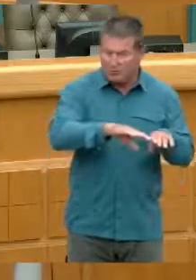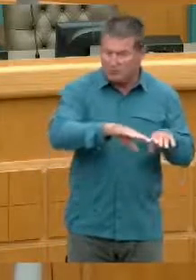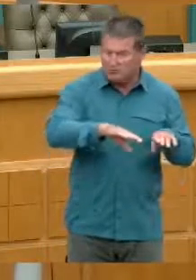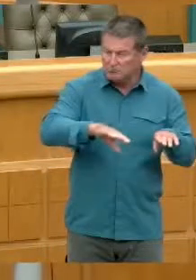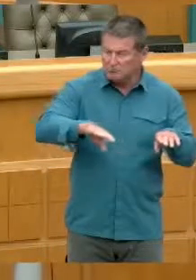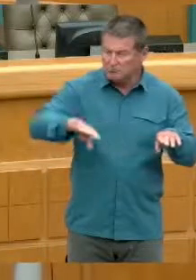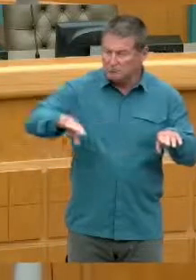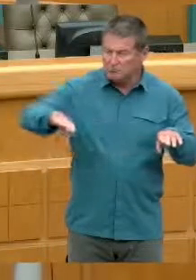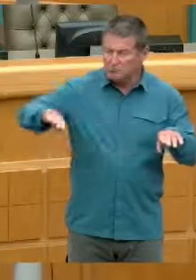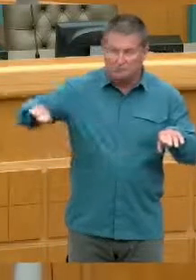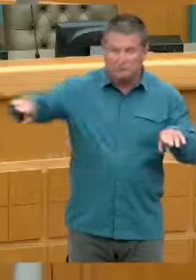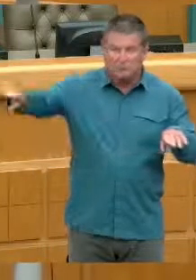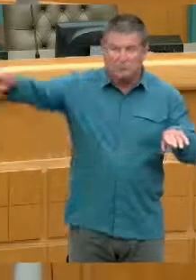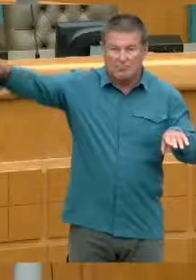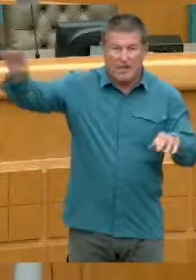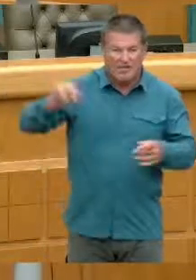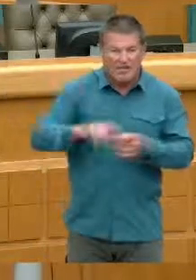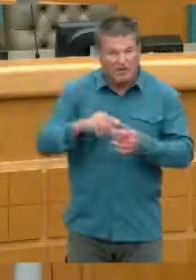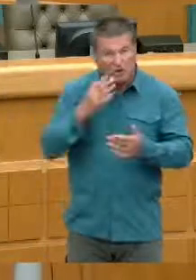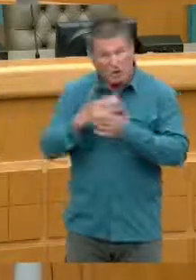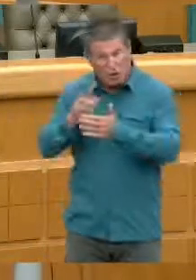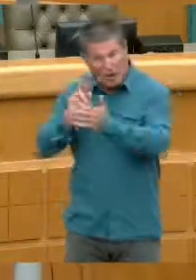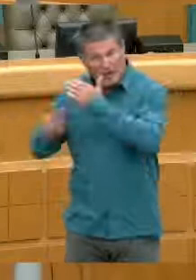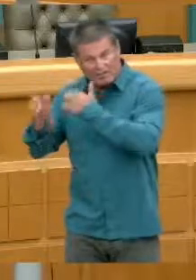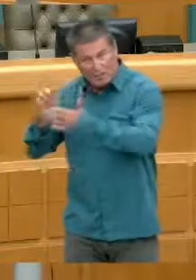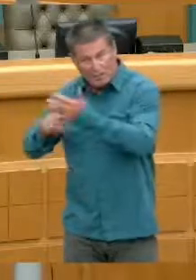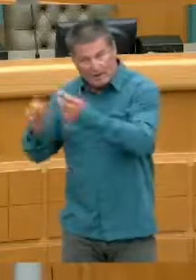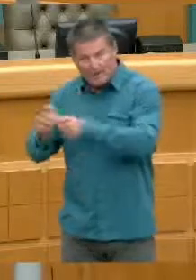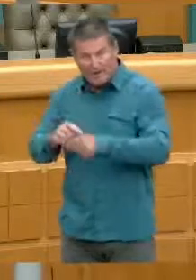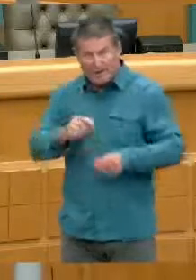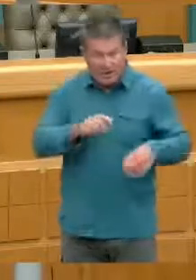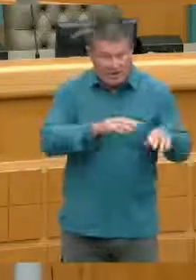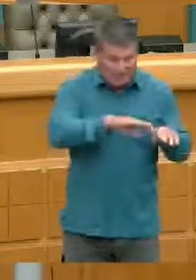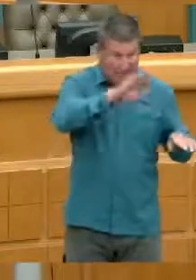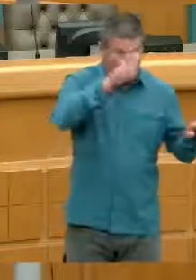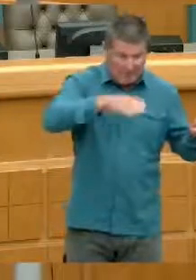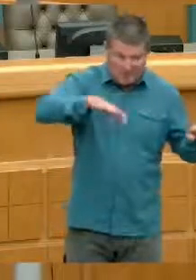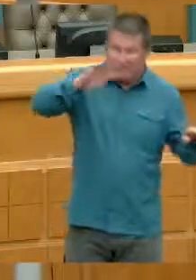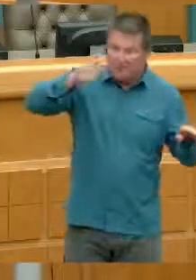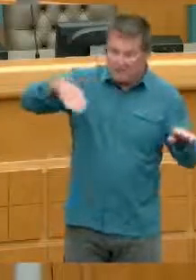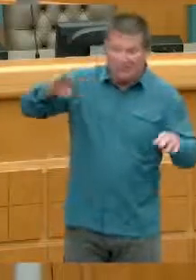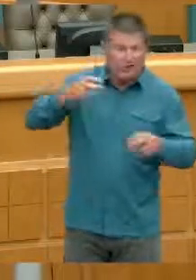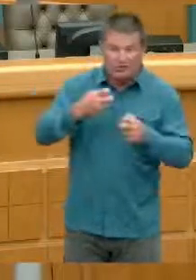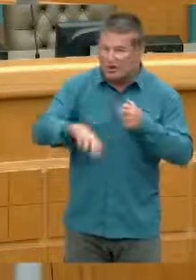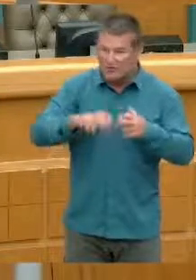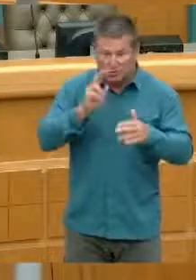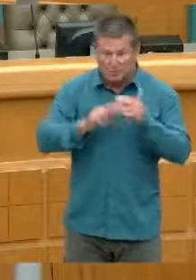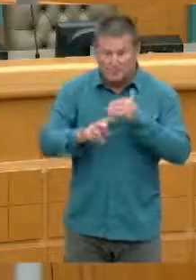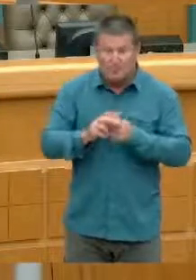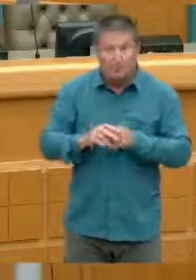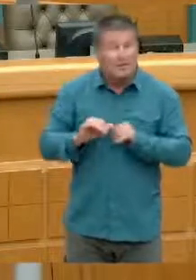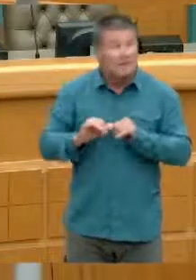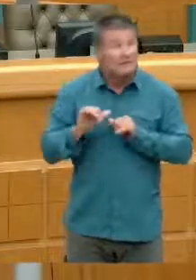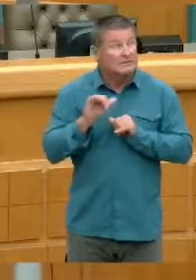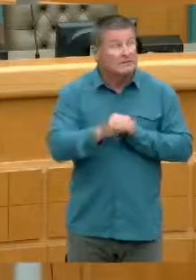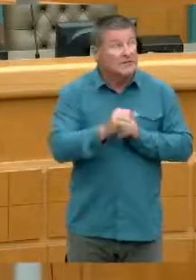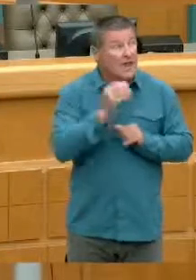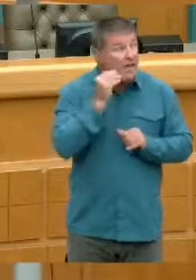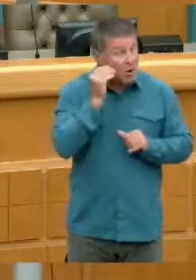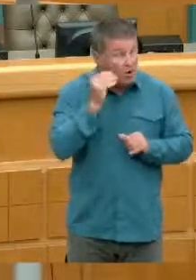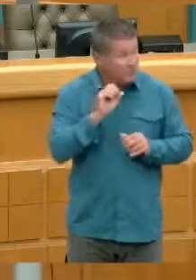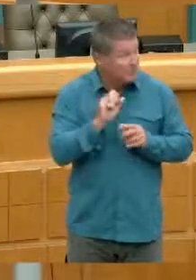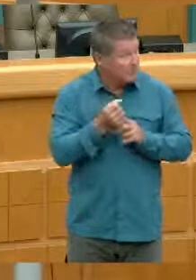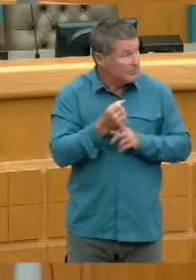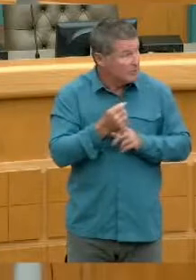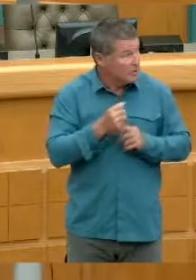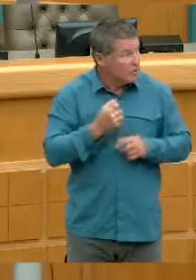of cases for us to get an accurate estimate of what's occurring. Now, what you see here is our stay-at-home scenario, and what we've done this week is